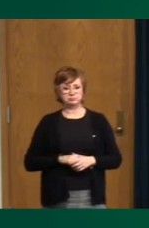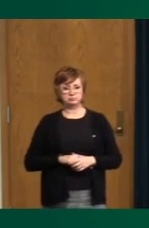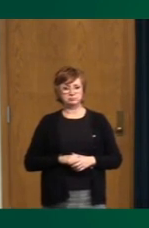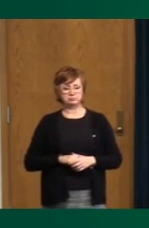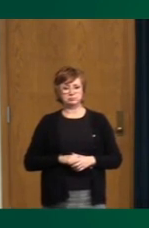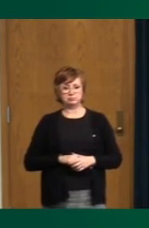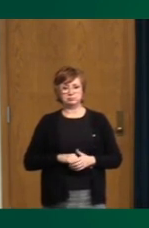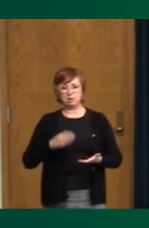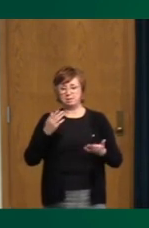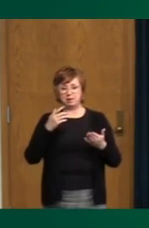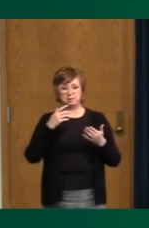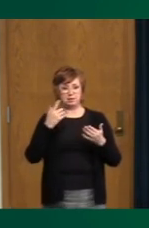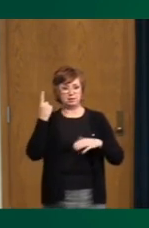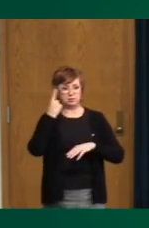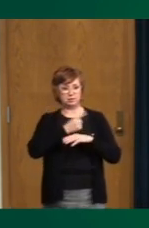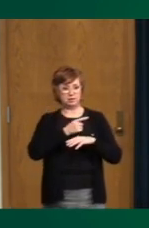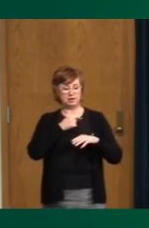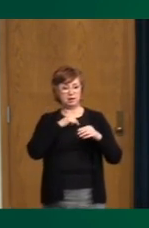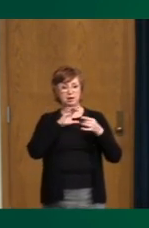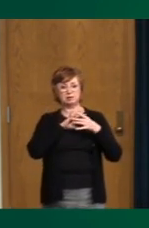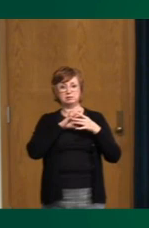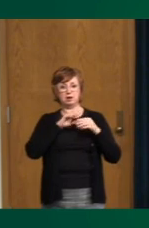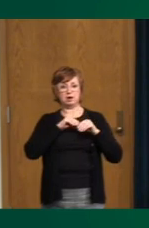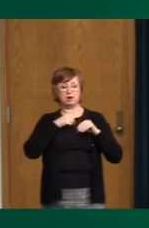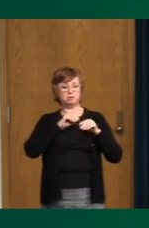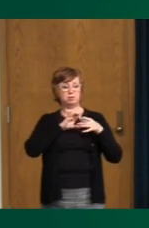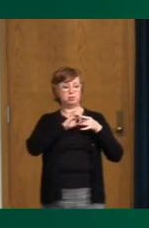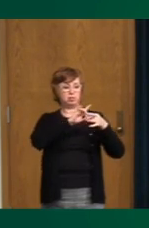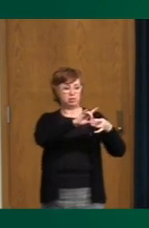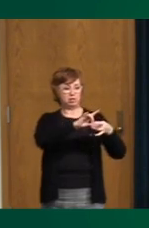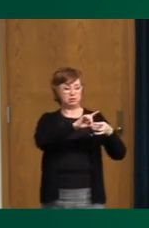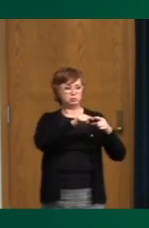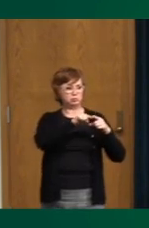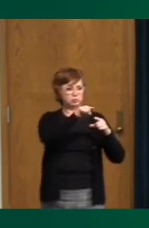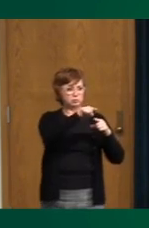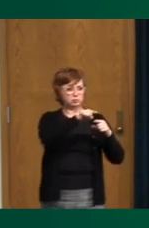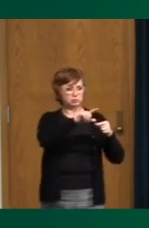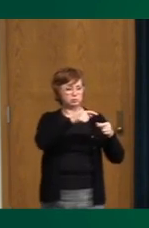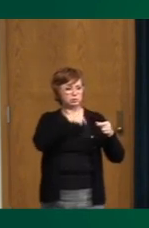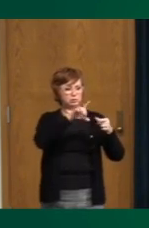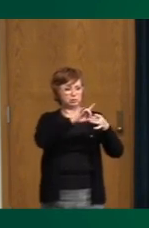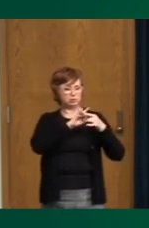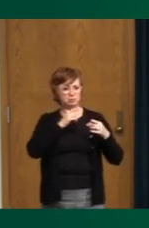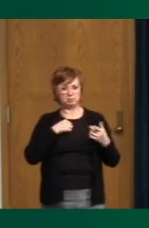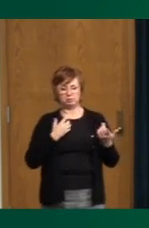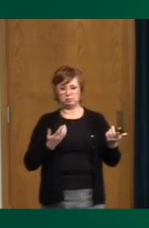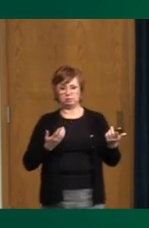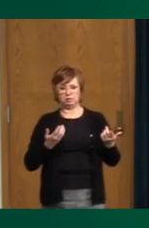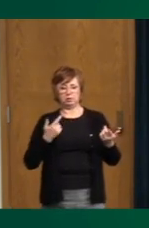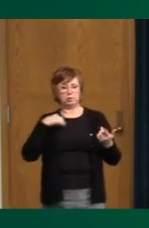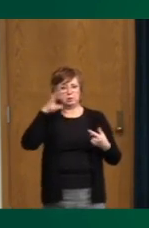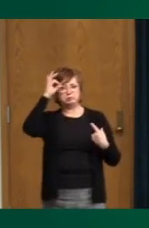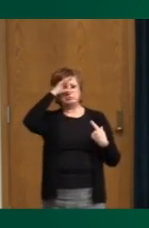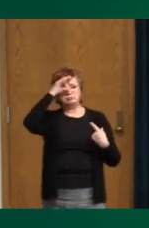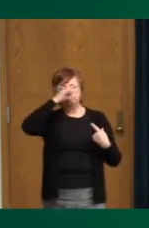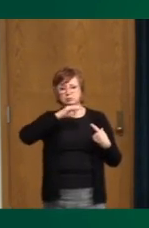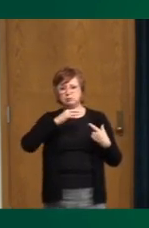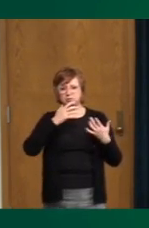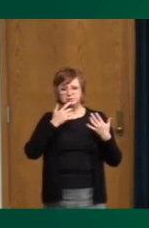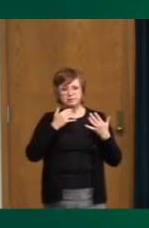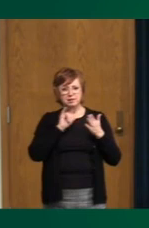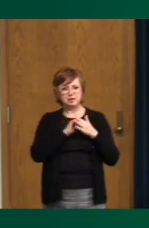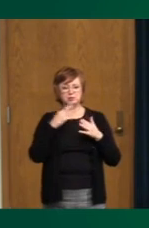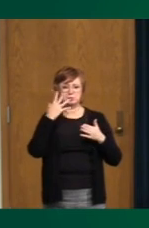COVID. I may be sharing today, or someone I'm talking to maybe, and you have to use those universal precautions at all times, physical distancing, mask